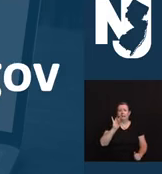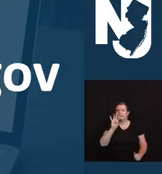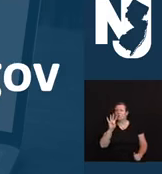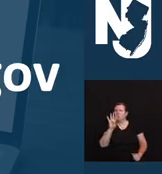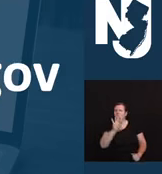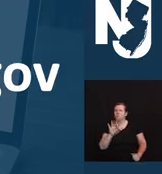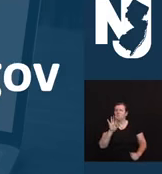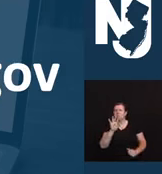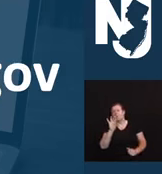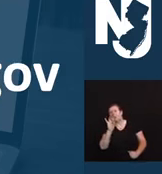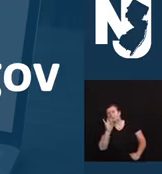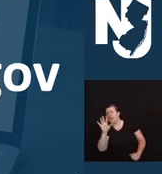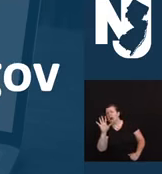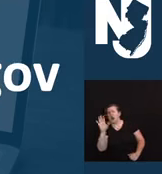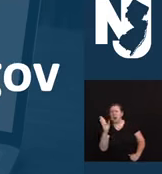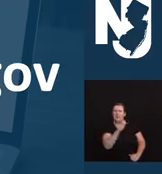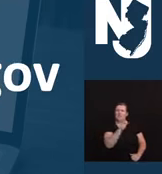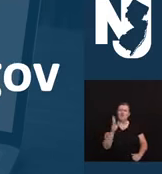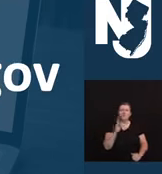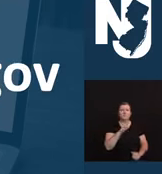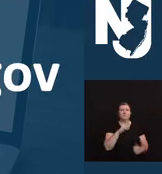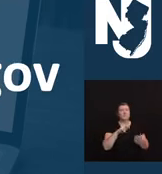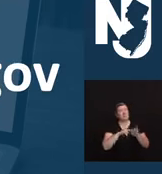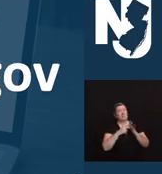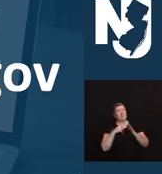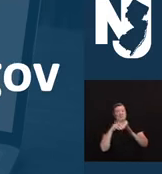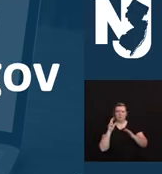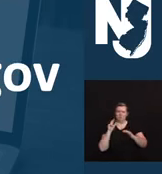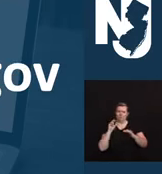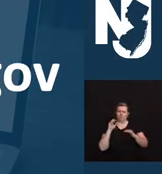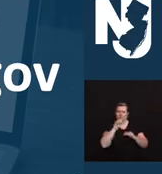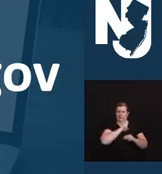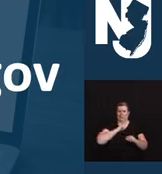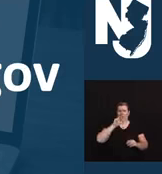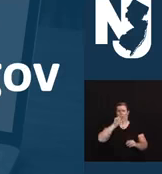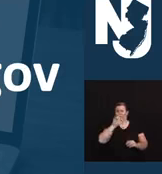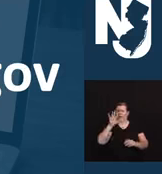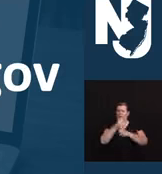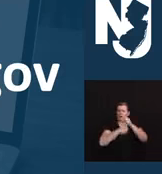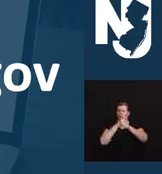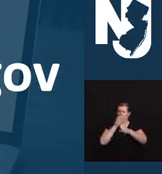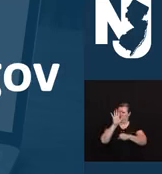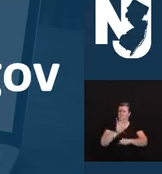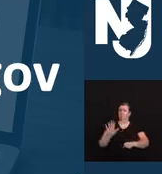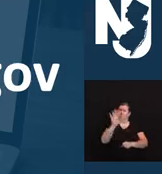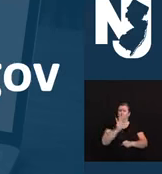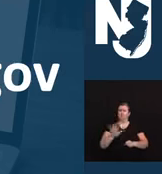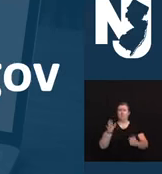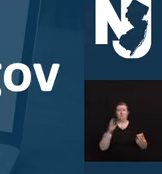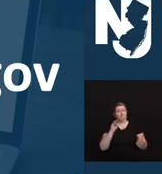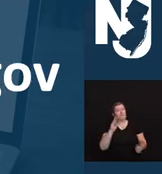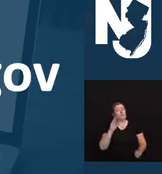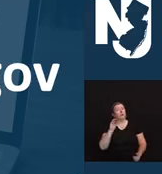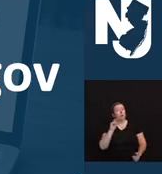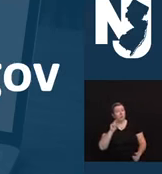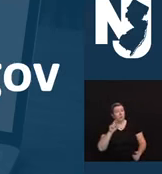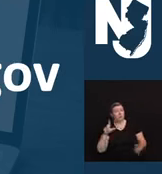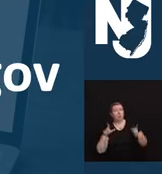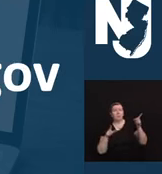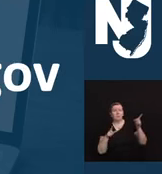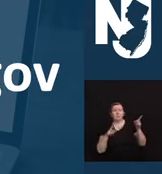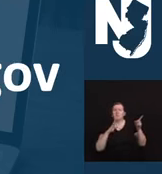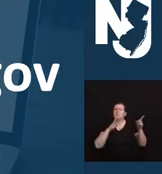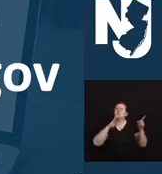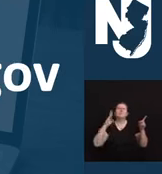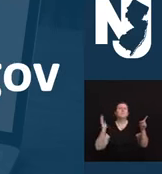for the past 35 years, Senator McConnell has never had to balance a budget.